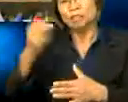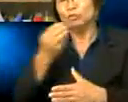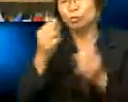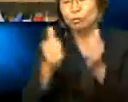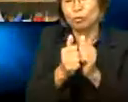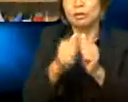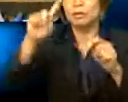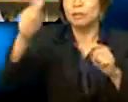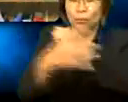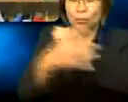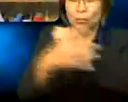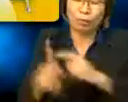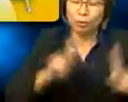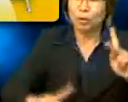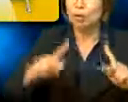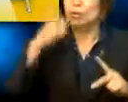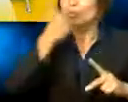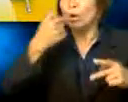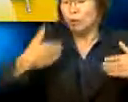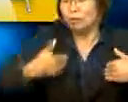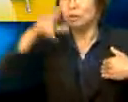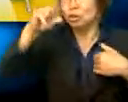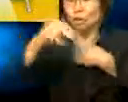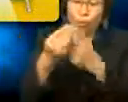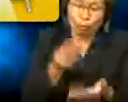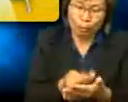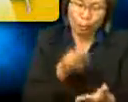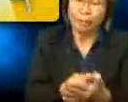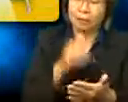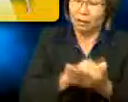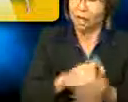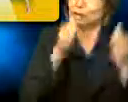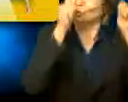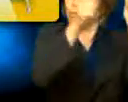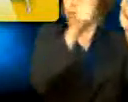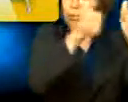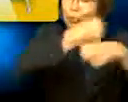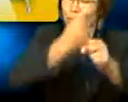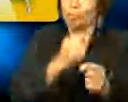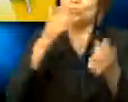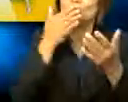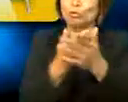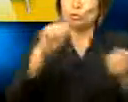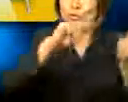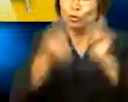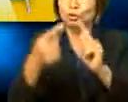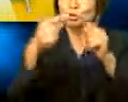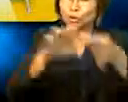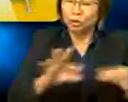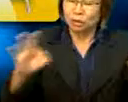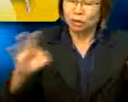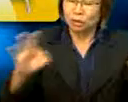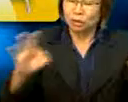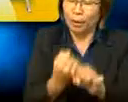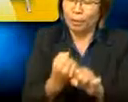have no money. That's superb, Siti. You have made good changes to the sentences to make them